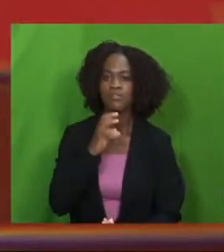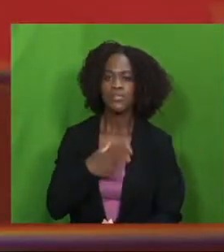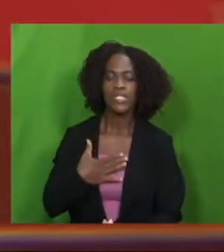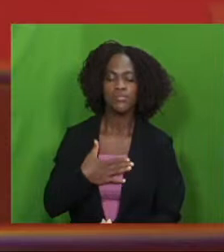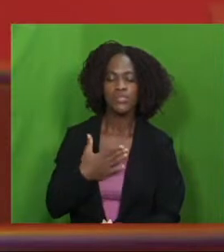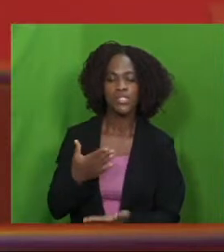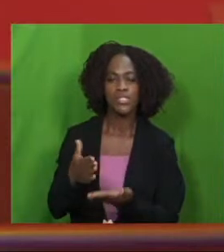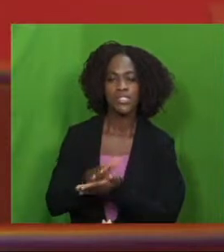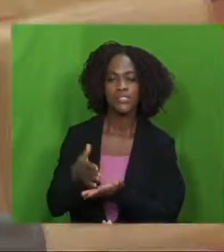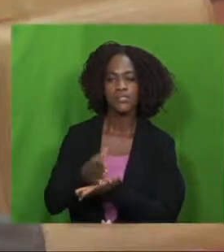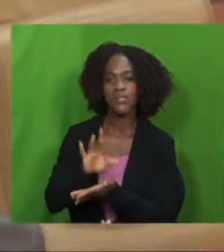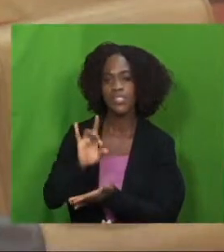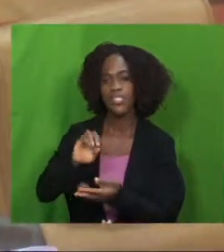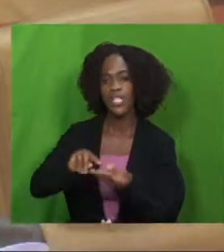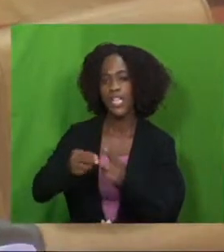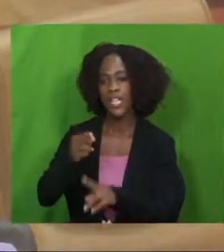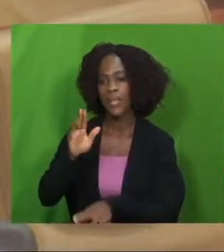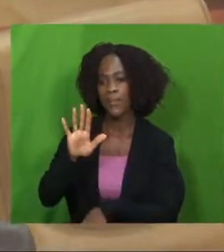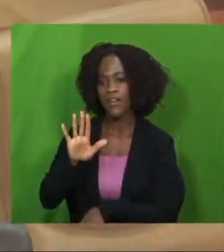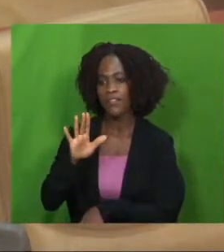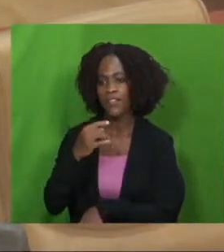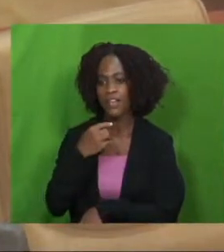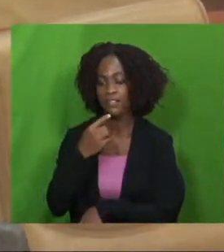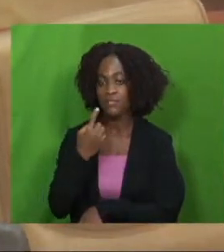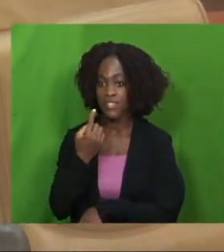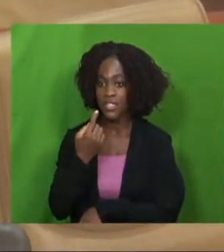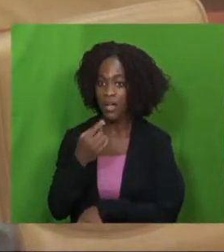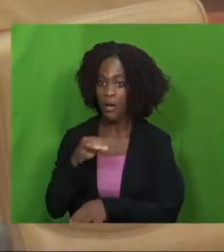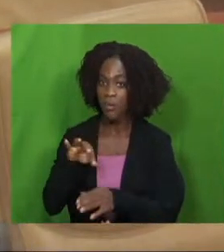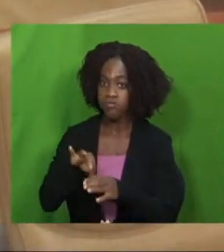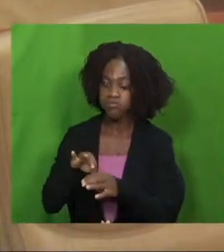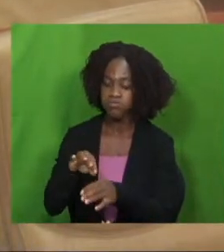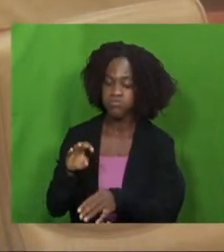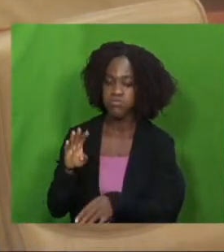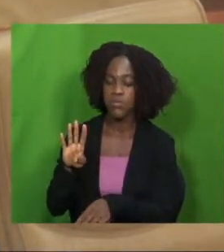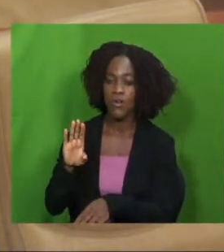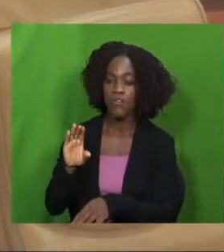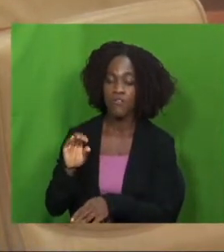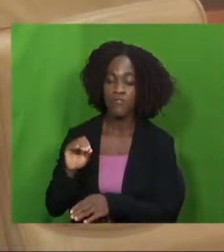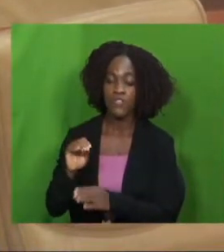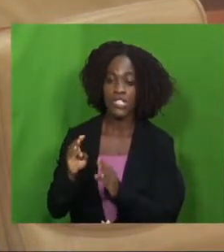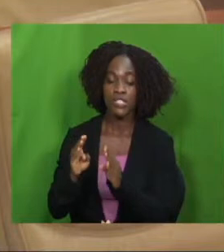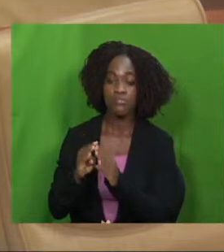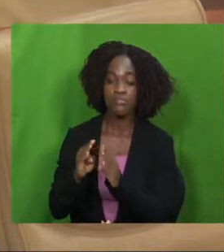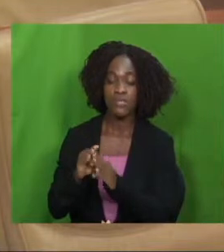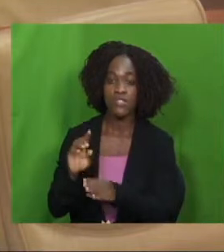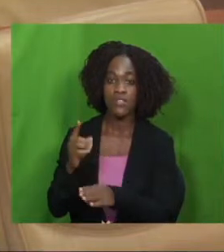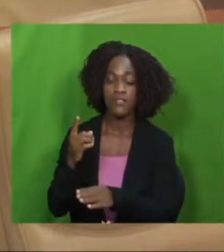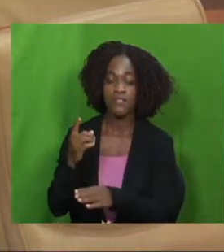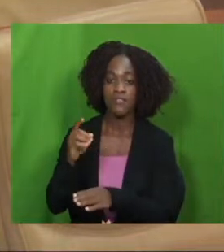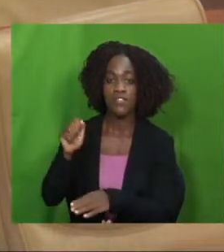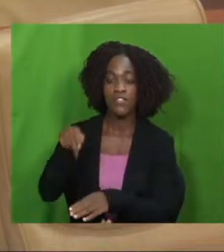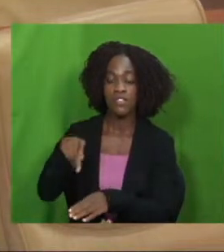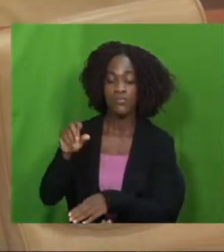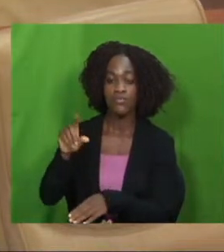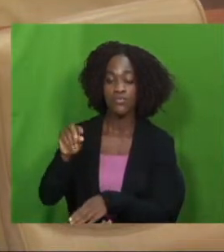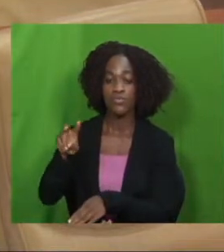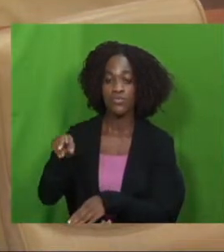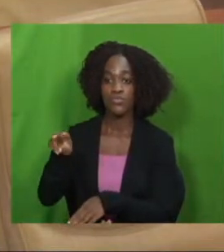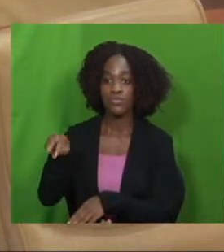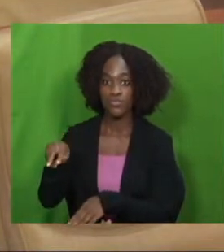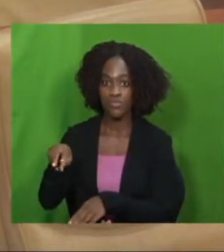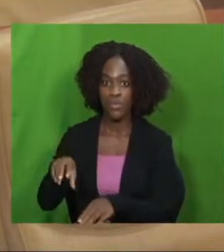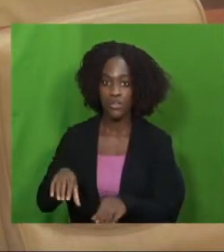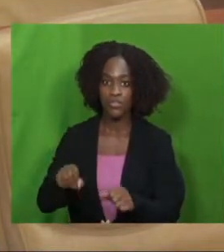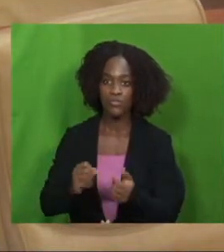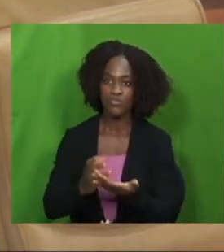page 8. It says the votes and proceedings of the 40th sitting held on Friday, 1st of April 2022 were adopted